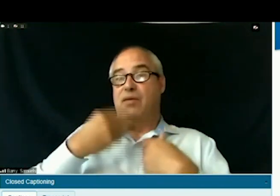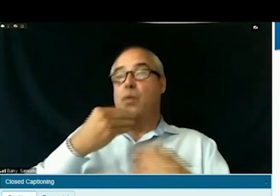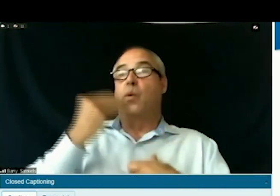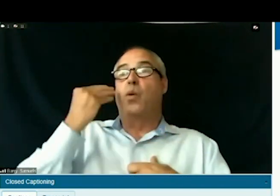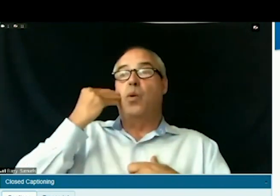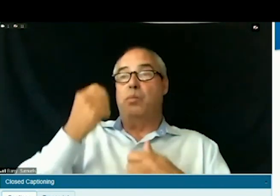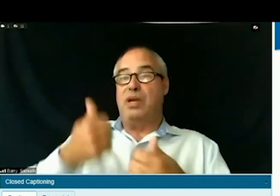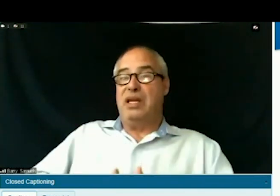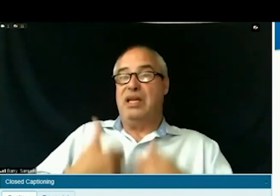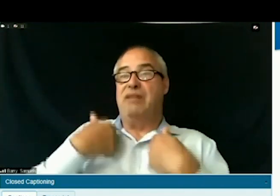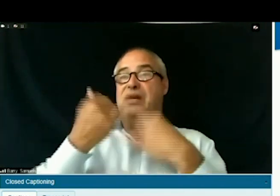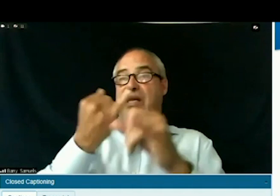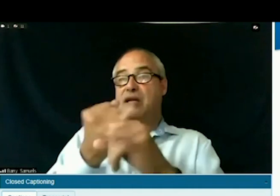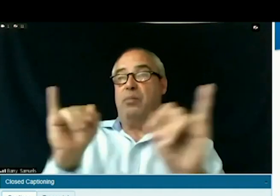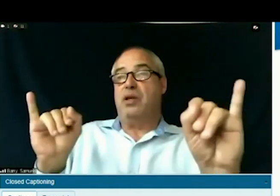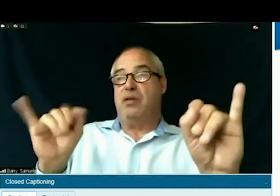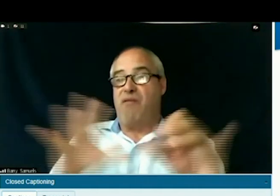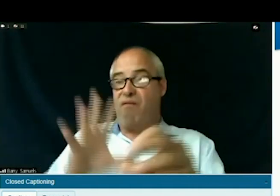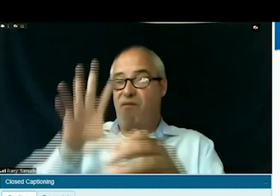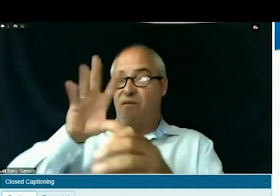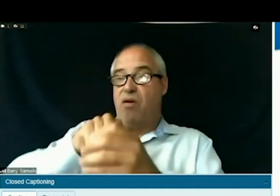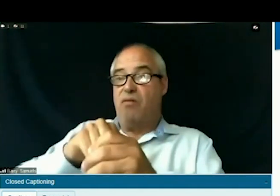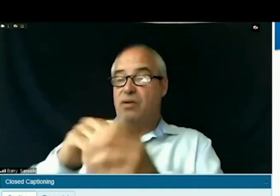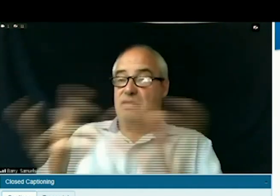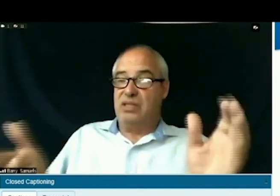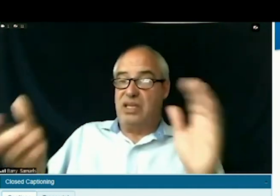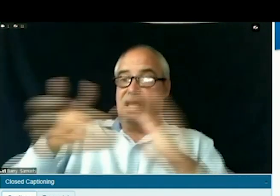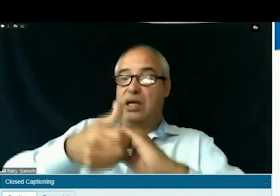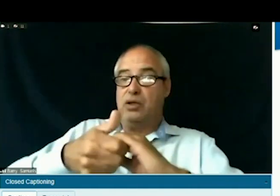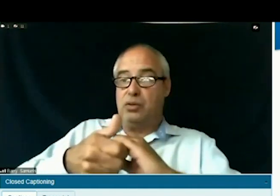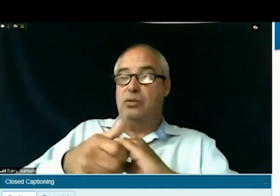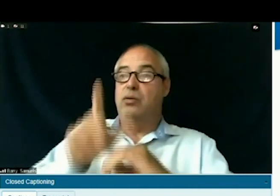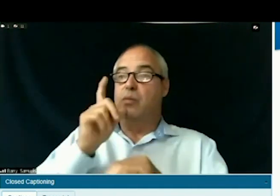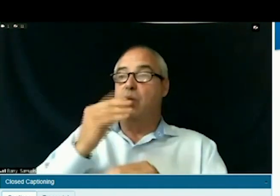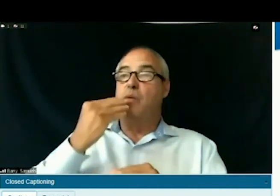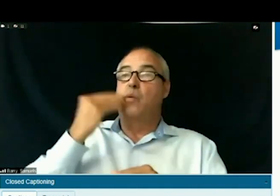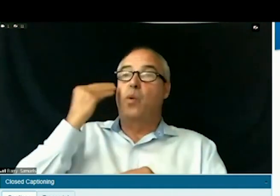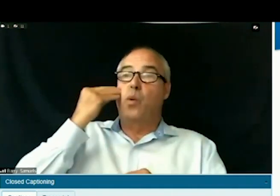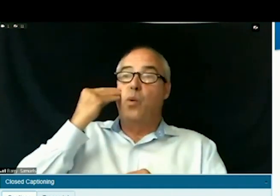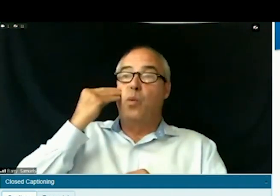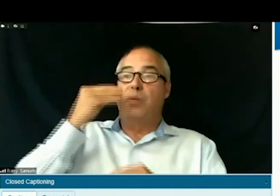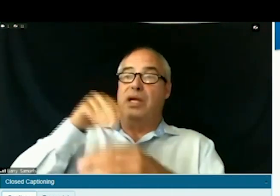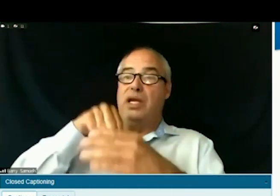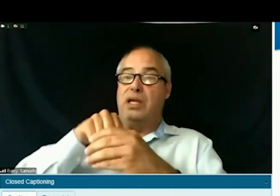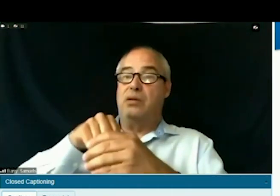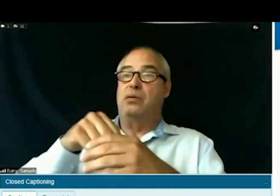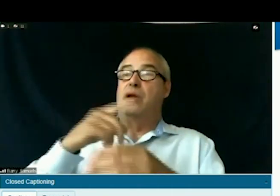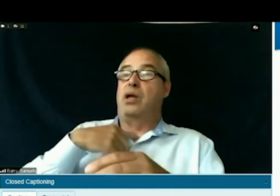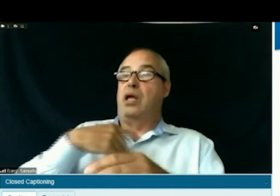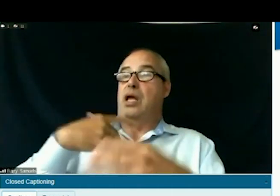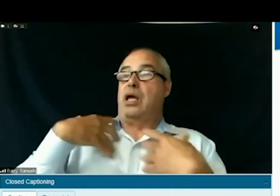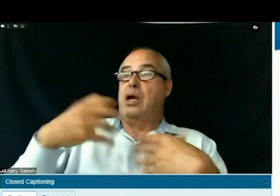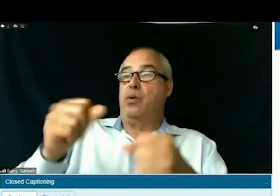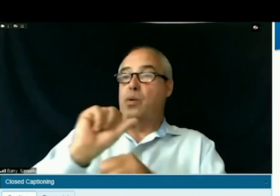communities and engaging. So we need to develop that, in-home health worker and, attendant care, personal assistant